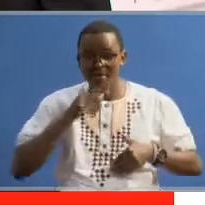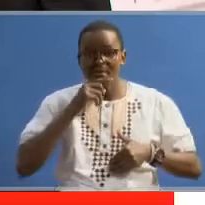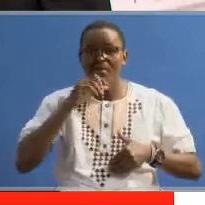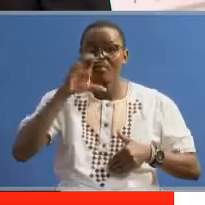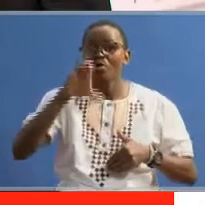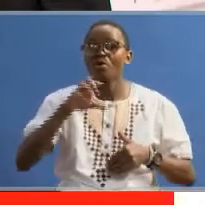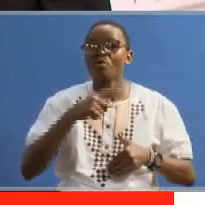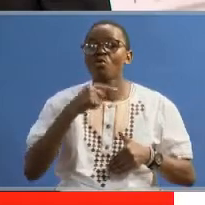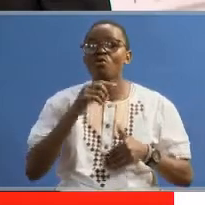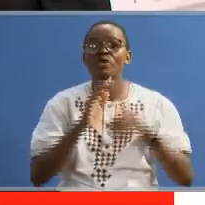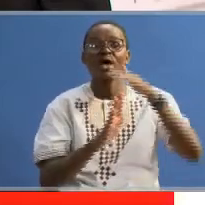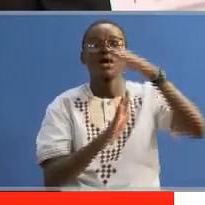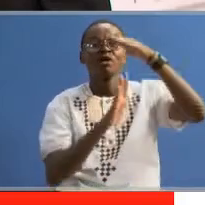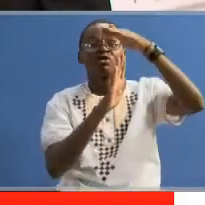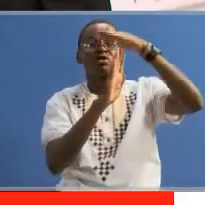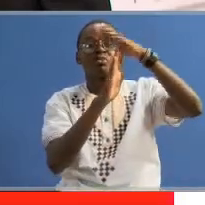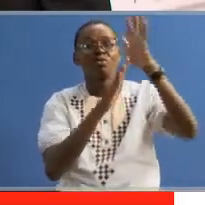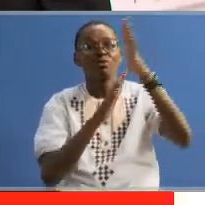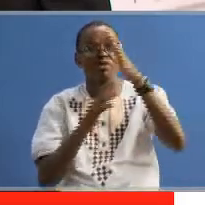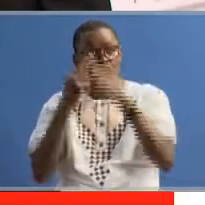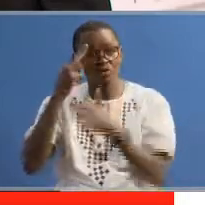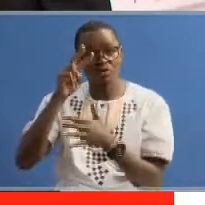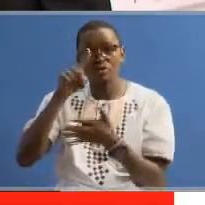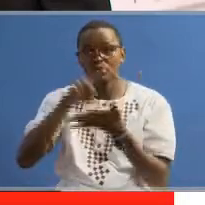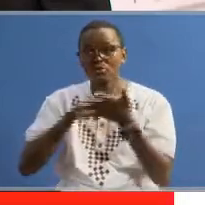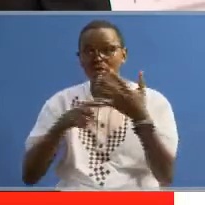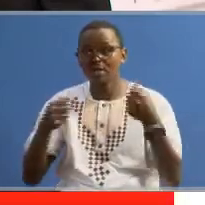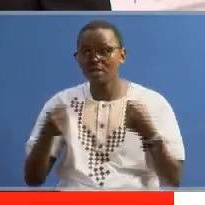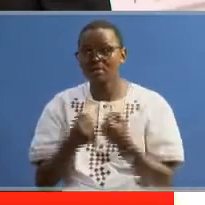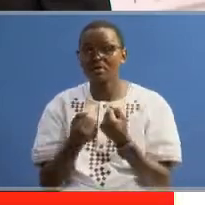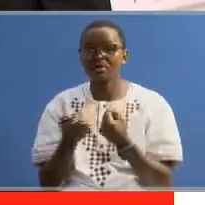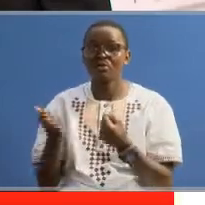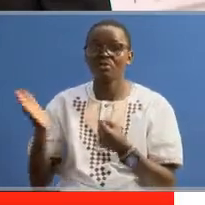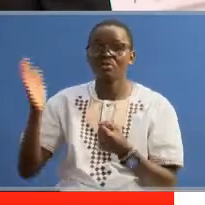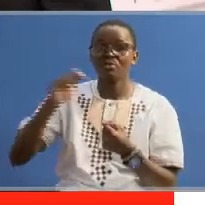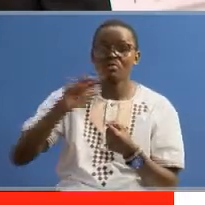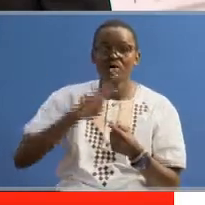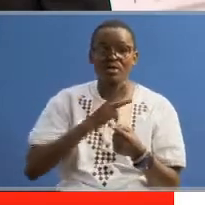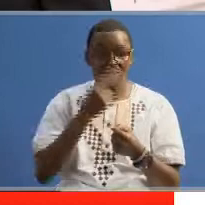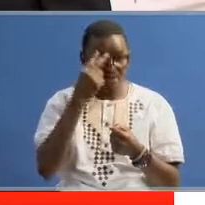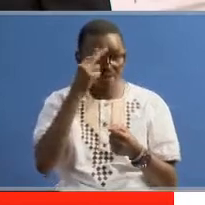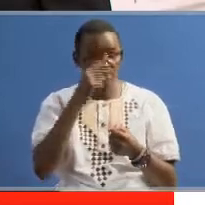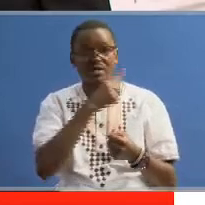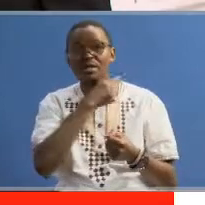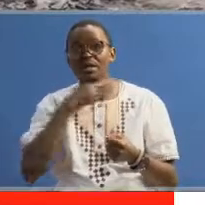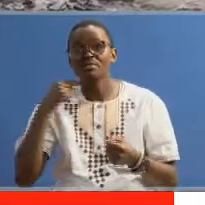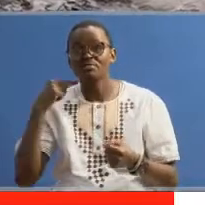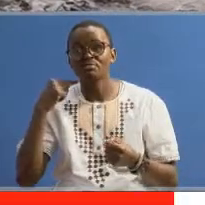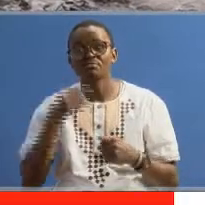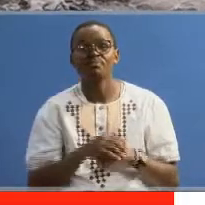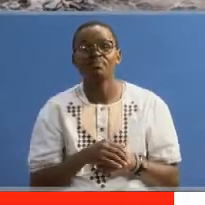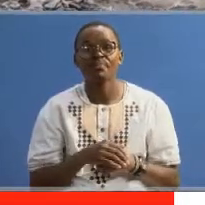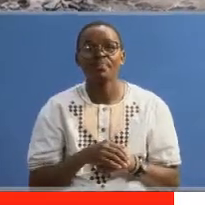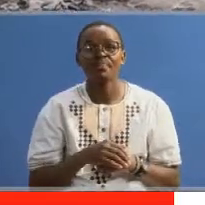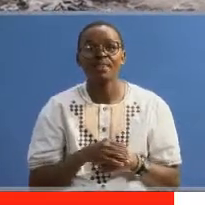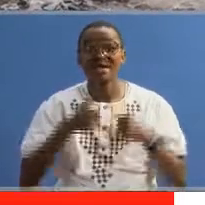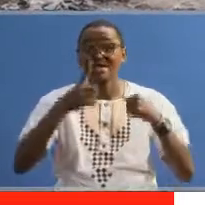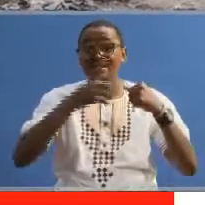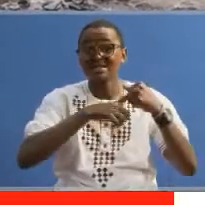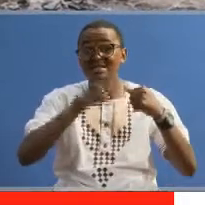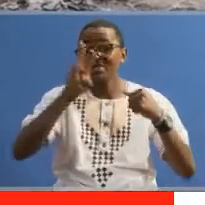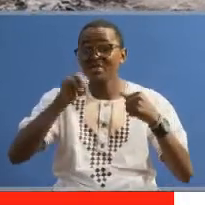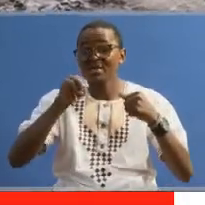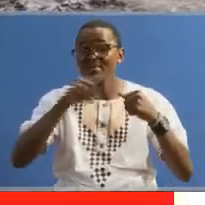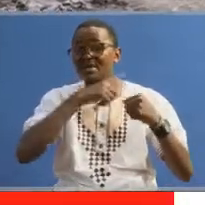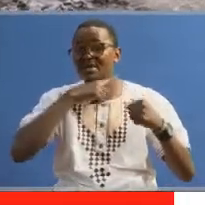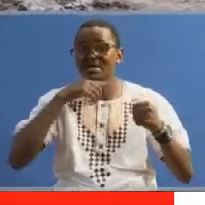is claimed was on top of a tree who was watching what was happening. And then he was brought down because he had witnessed and he was killed. Right. And 6 of them were